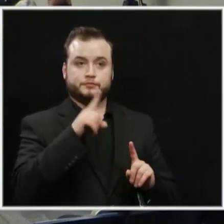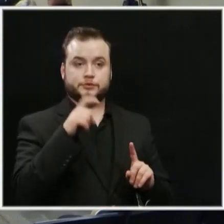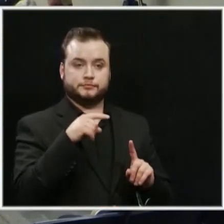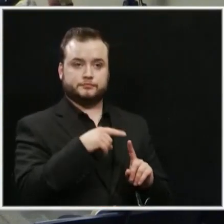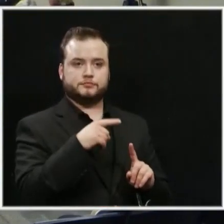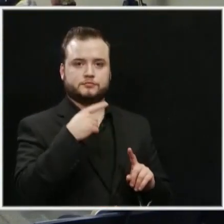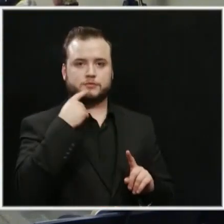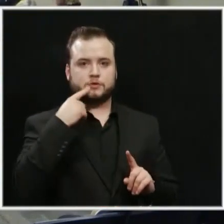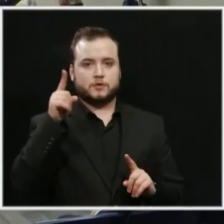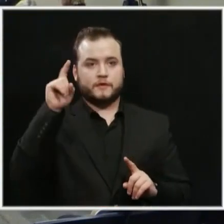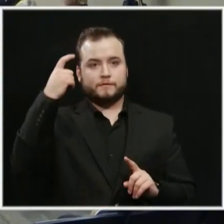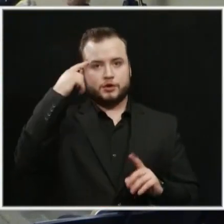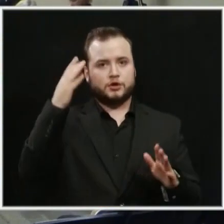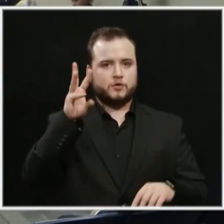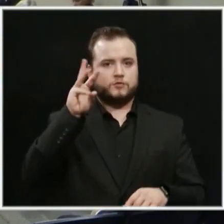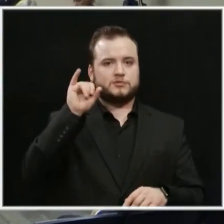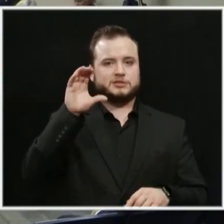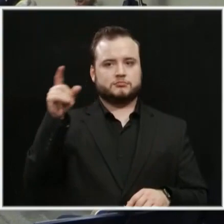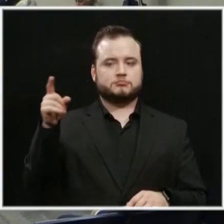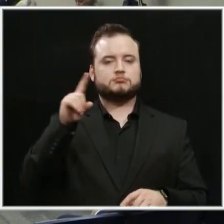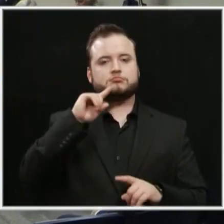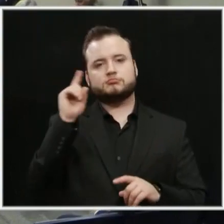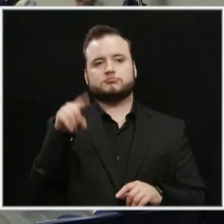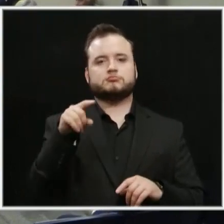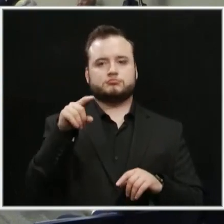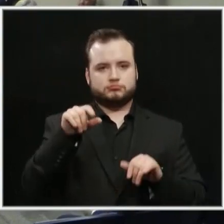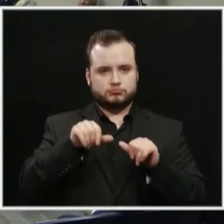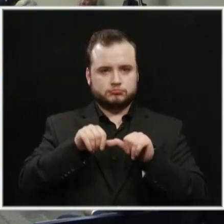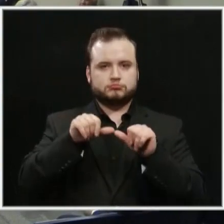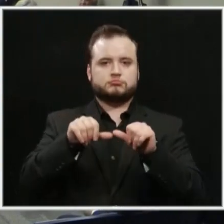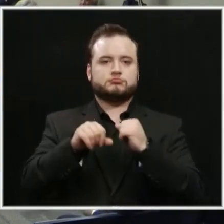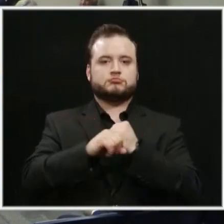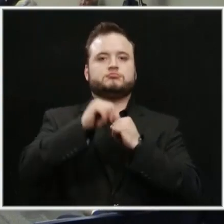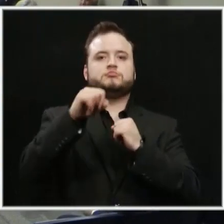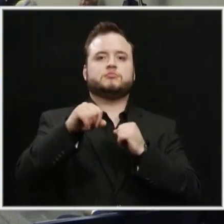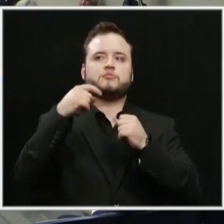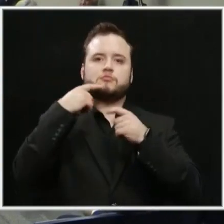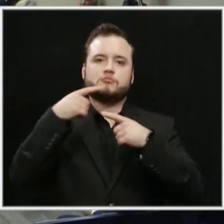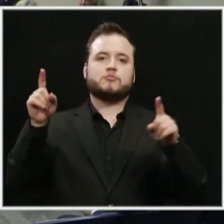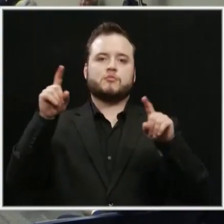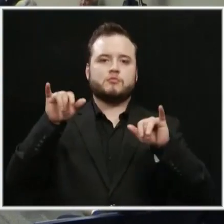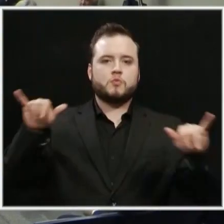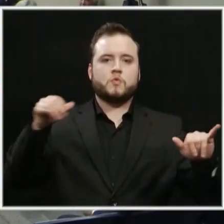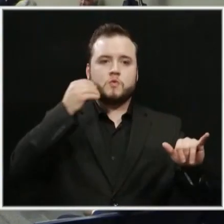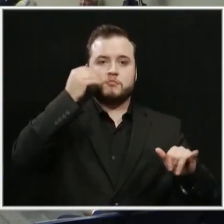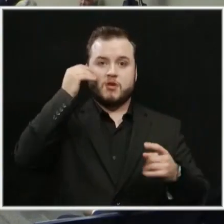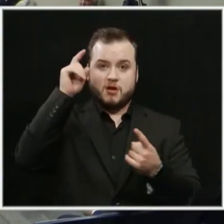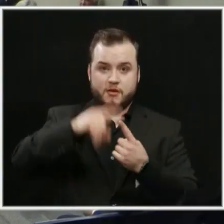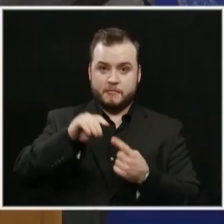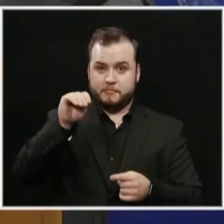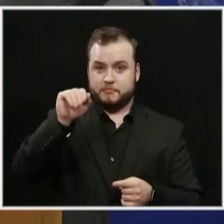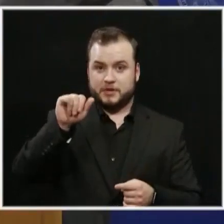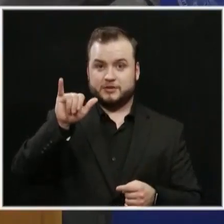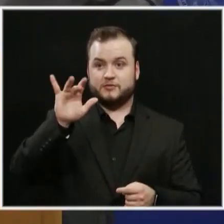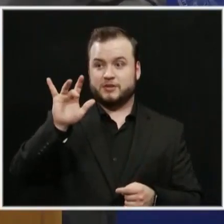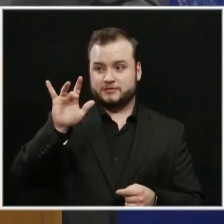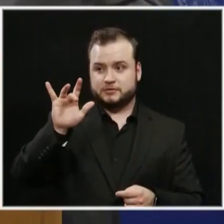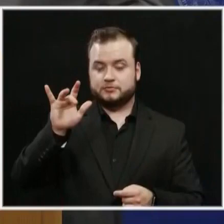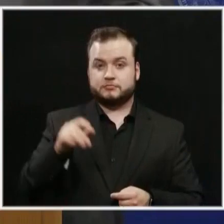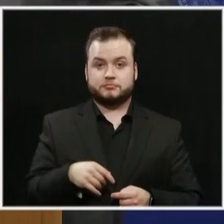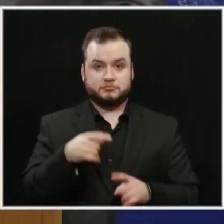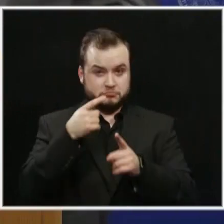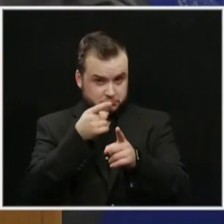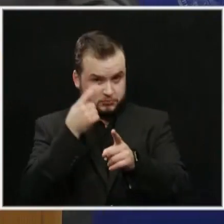I know it's early up before your May 4th deadline now, that you would also extend yours? And along with that, a state senator stood up on